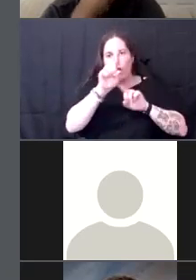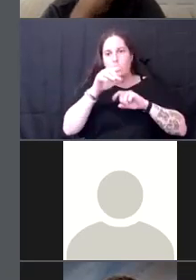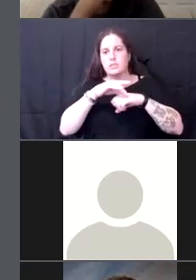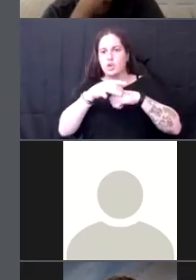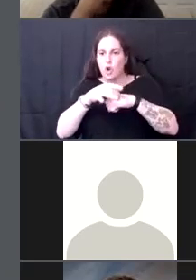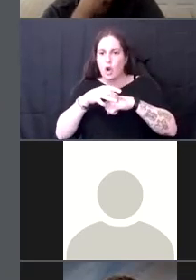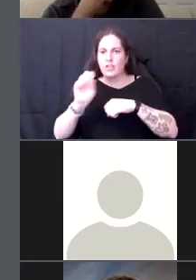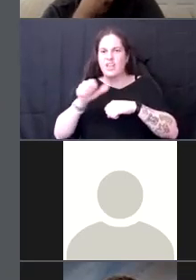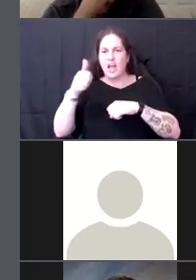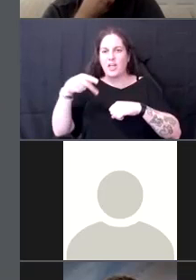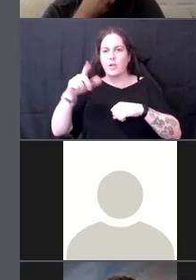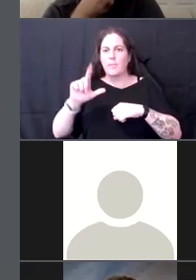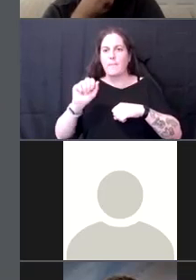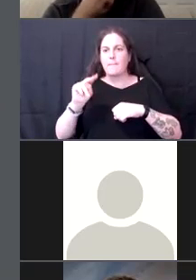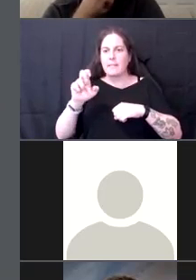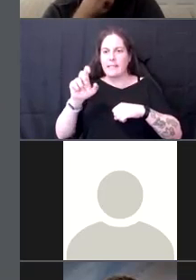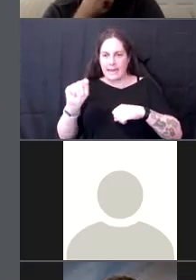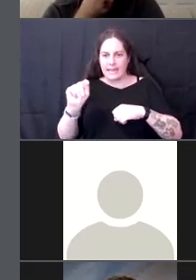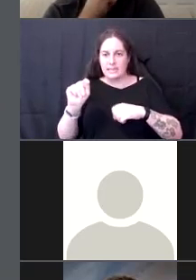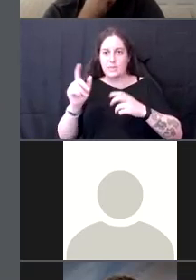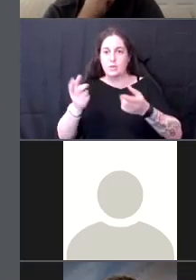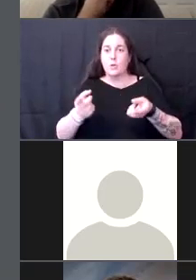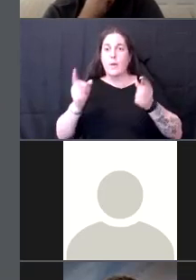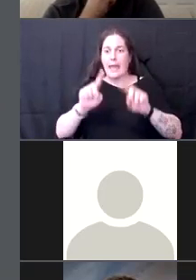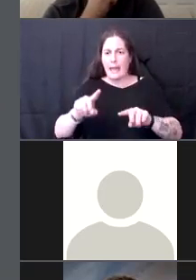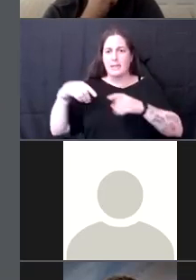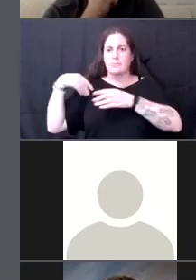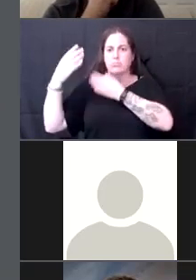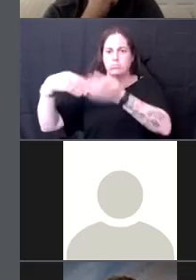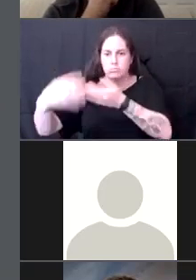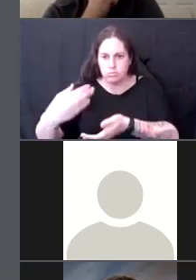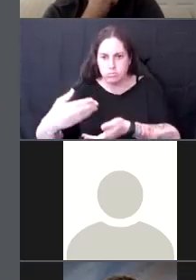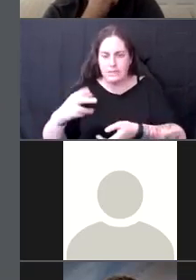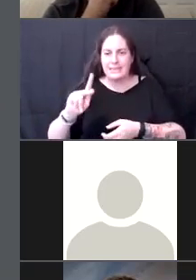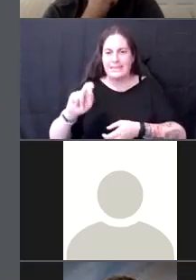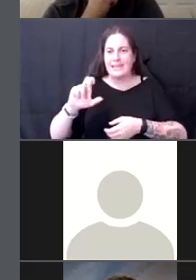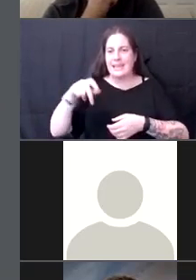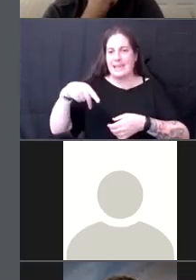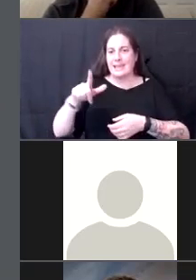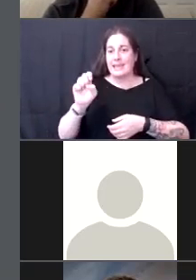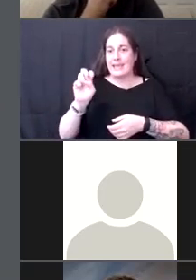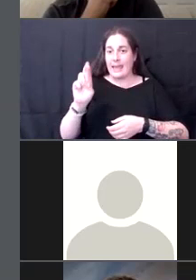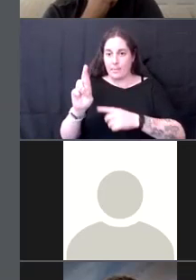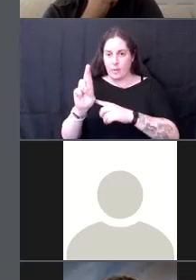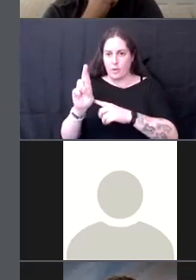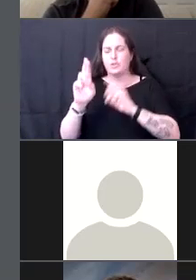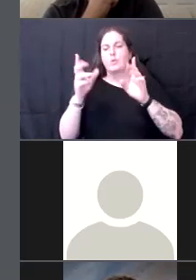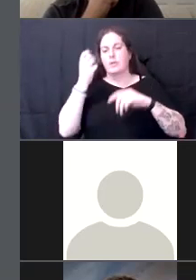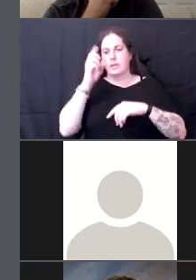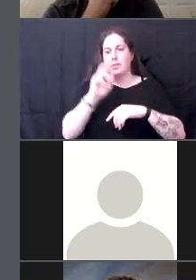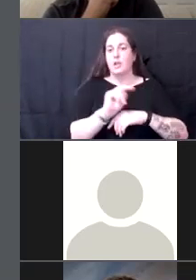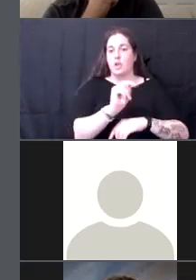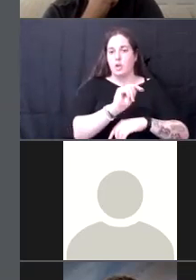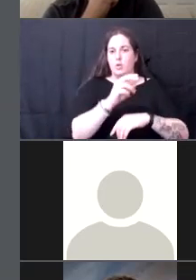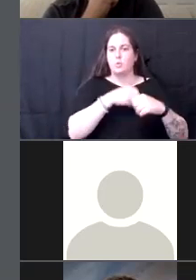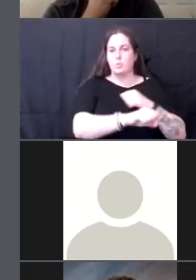and you can see that he was before Newton's time. right? Newton was born in